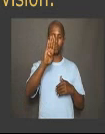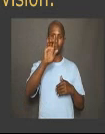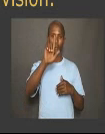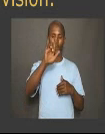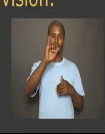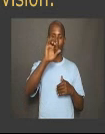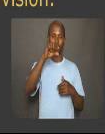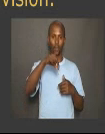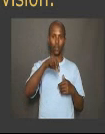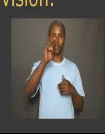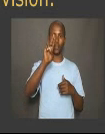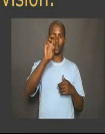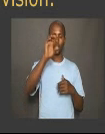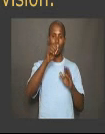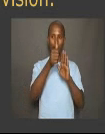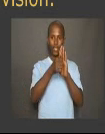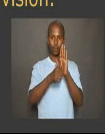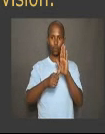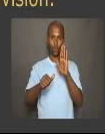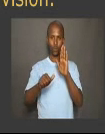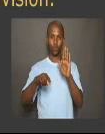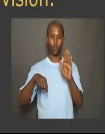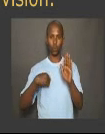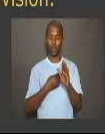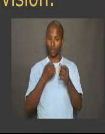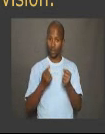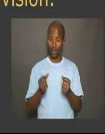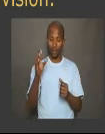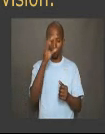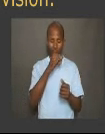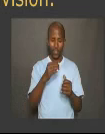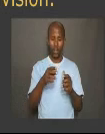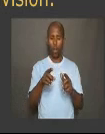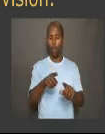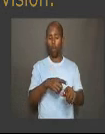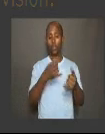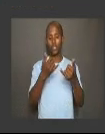asymptote, and we can find it by long division.